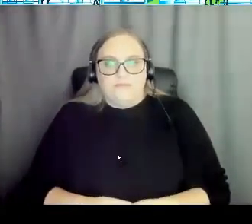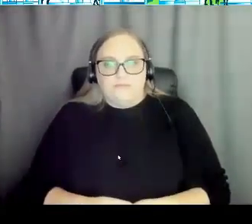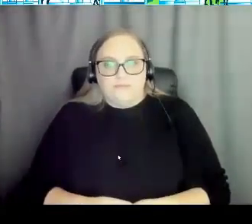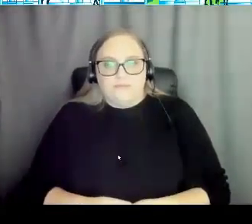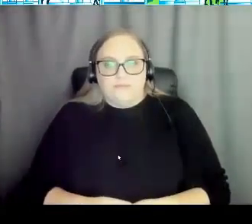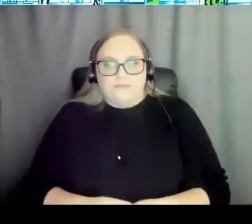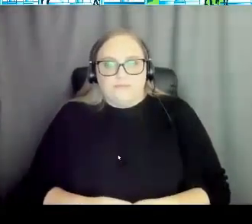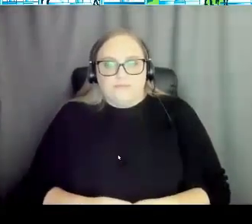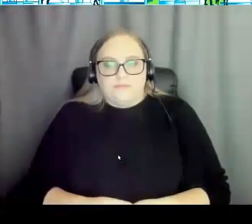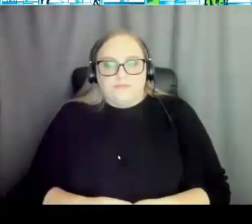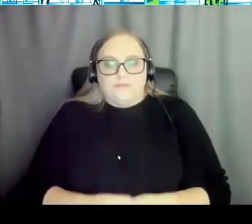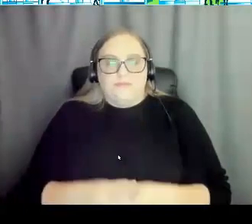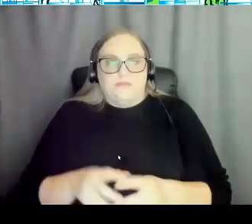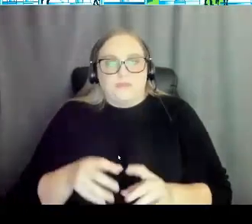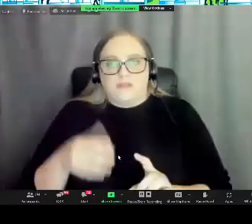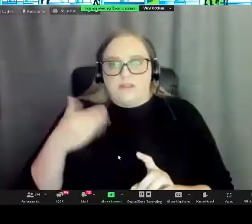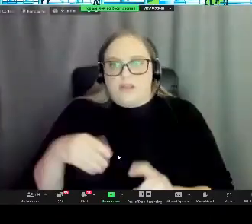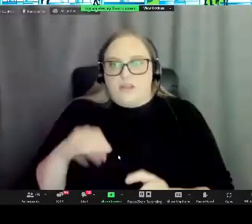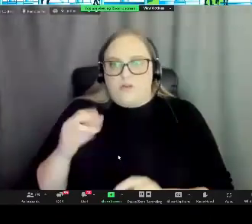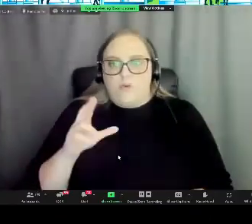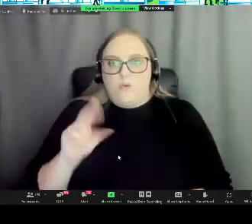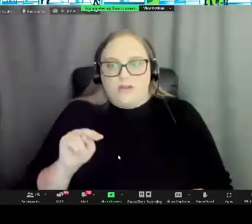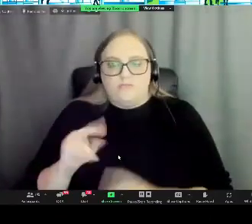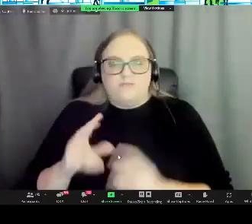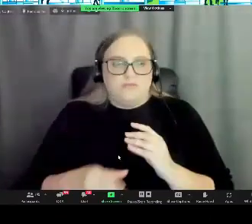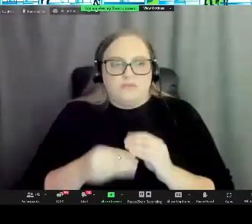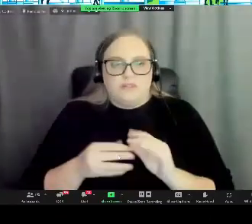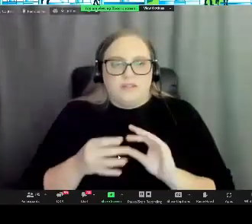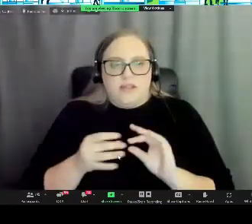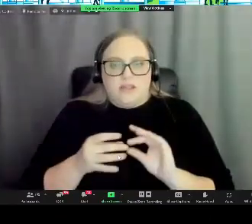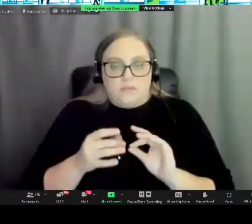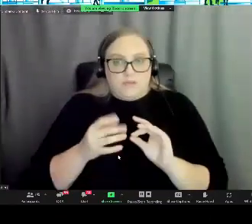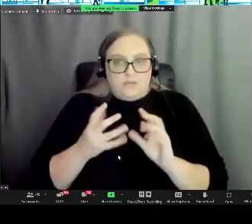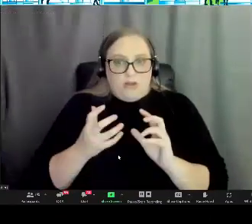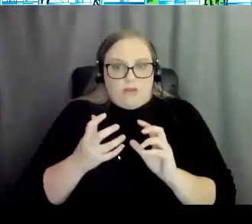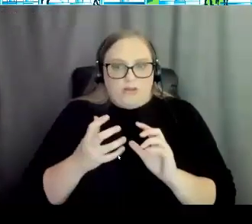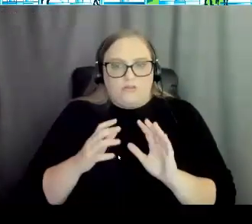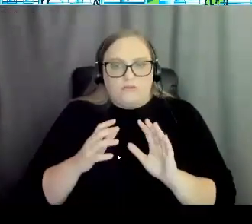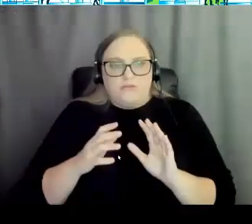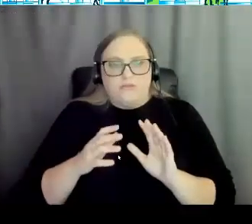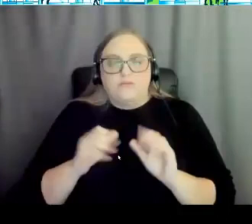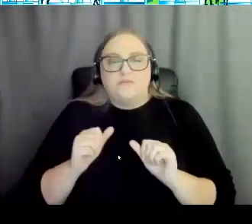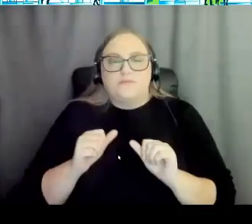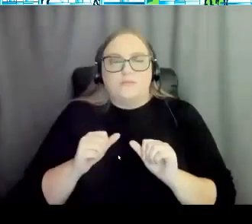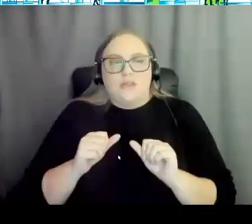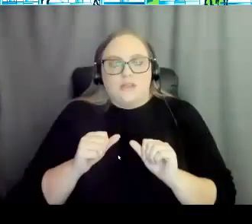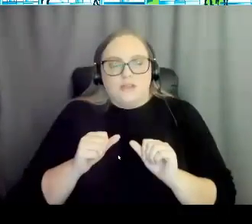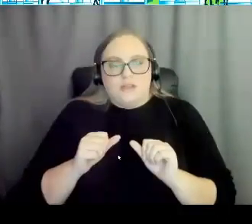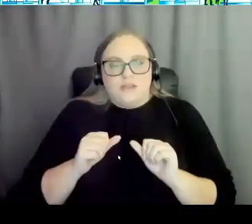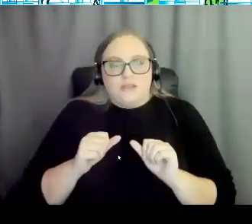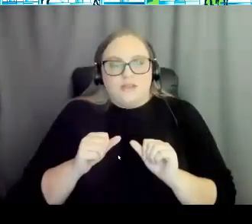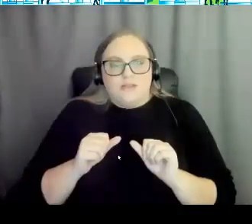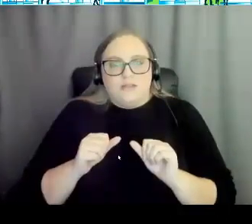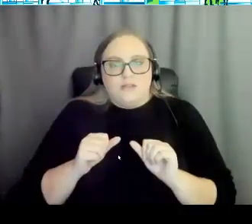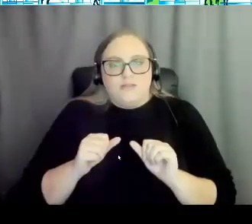And this is Juan Uribe. He'll give it a comment too. No, just quickly add, I do think that